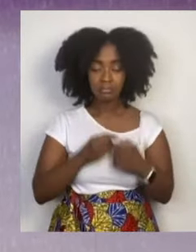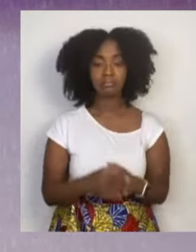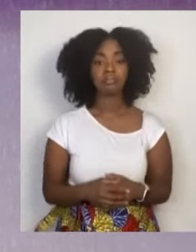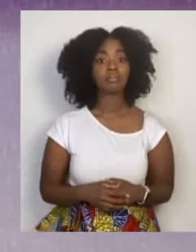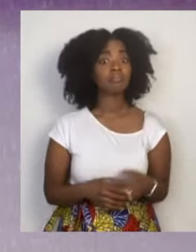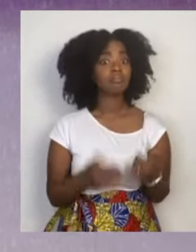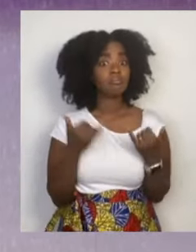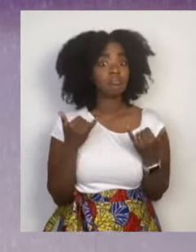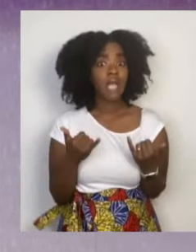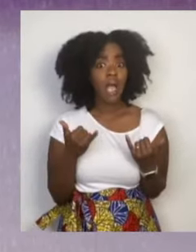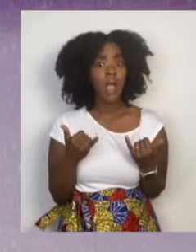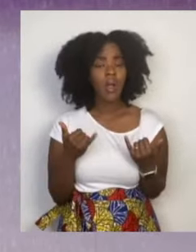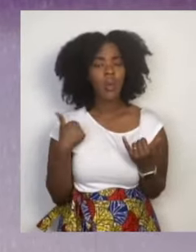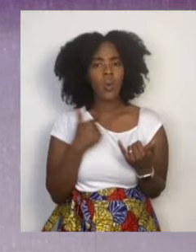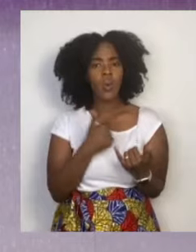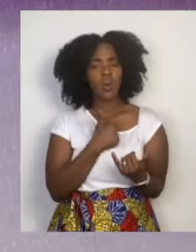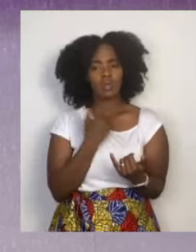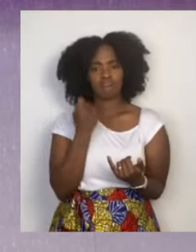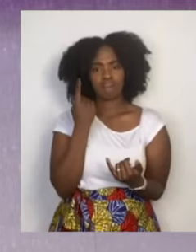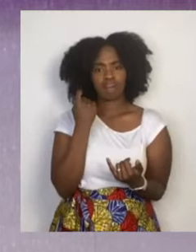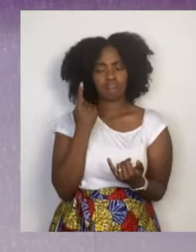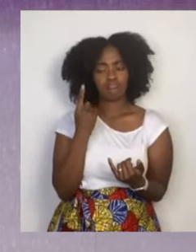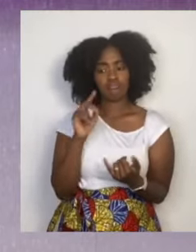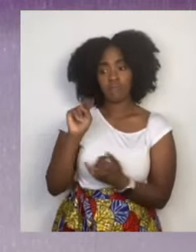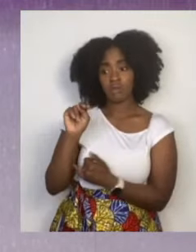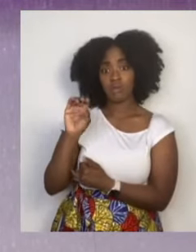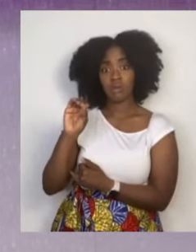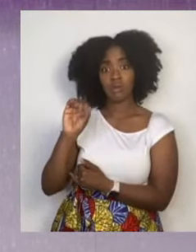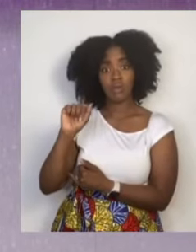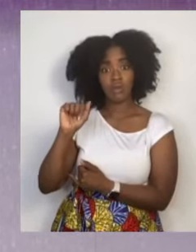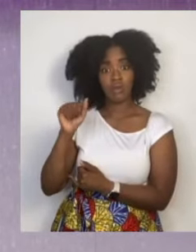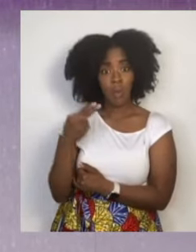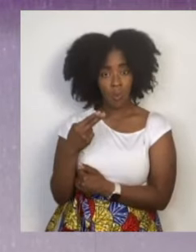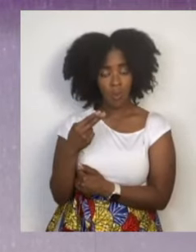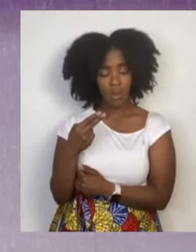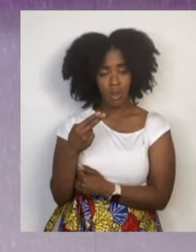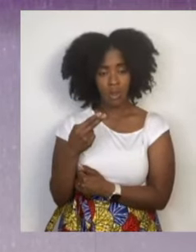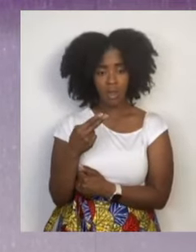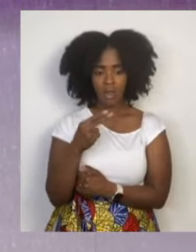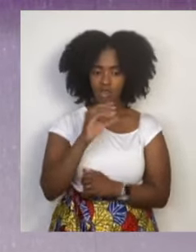no prior construction experience.